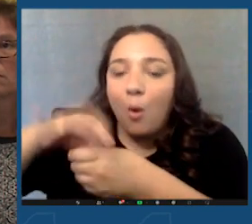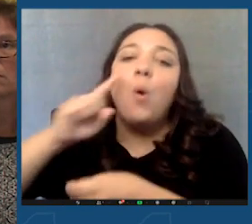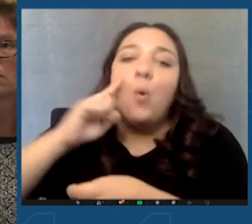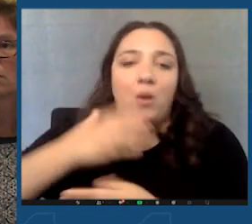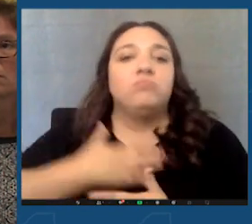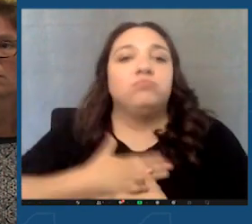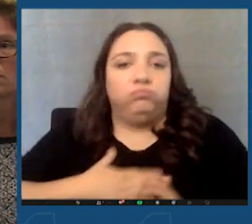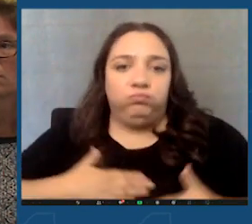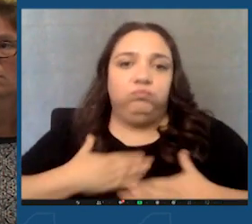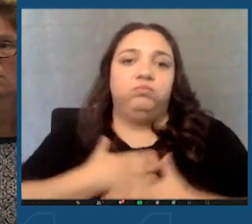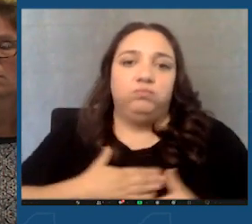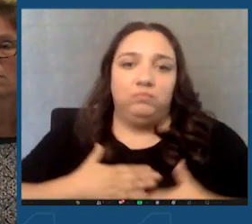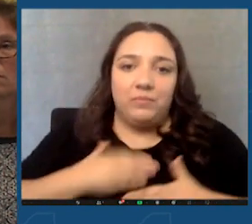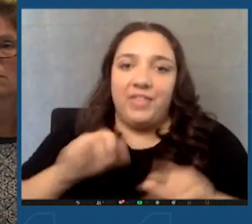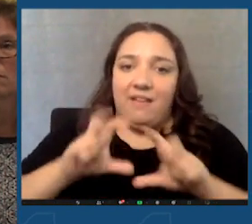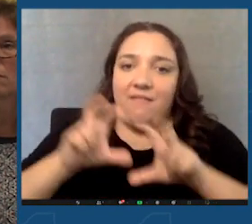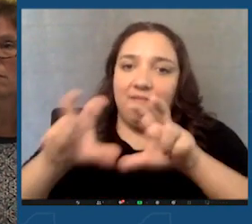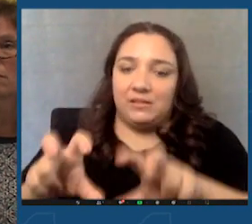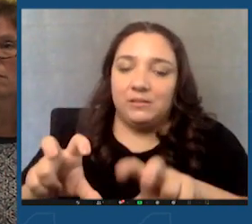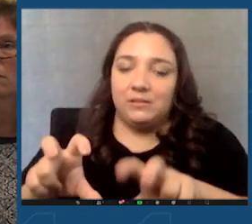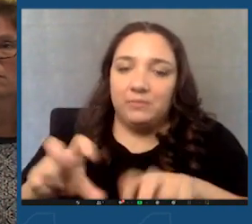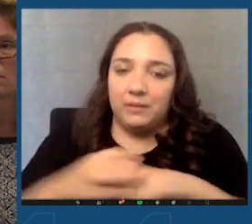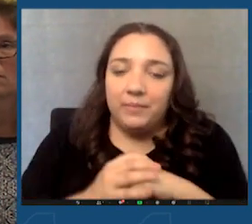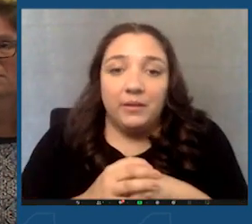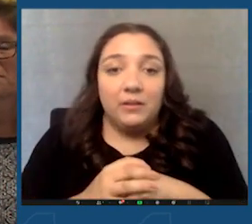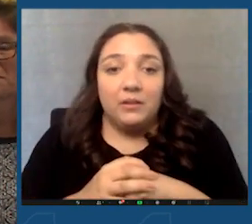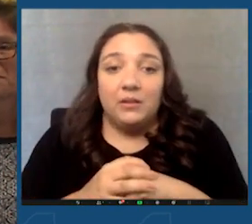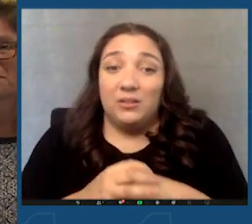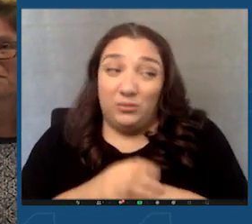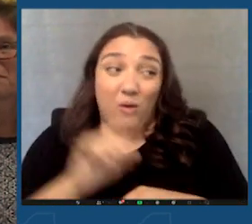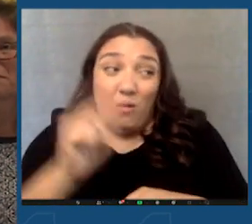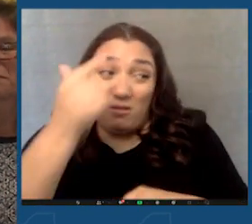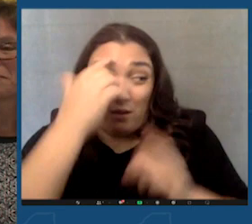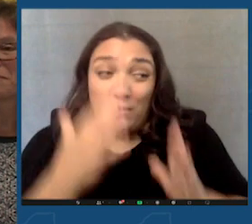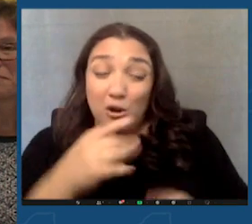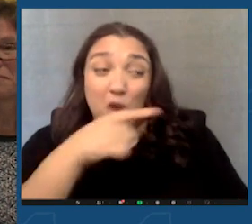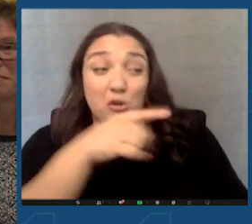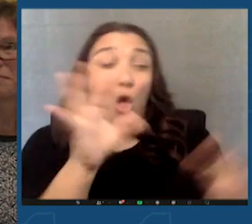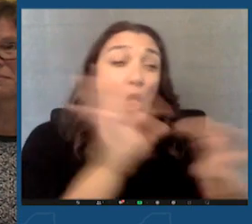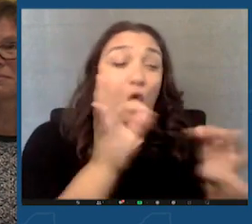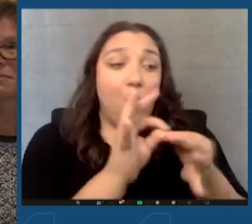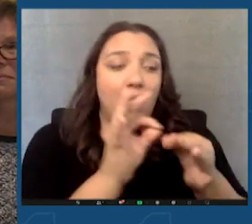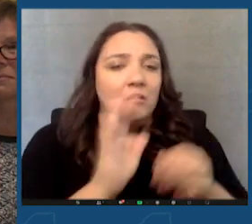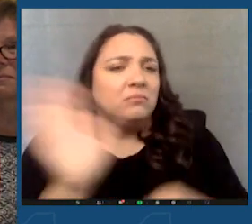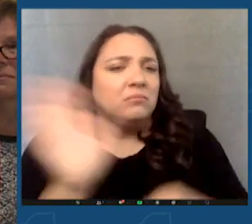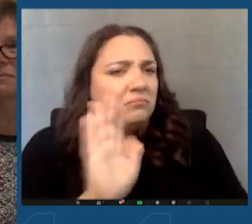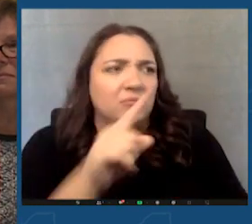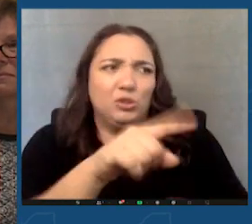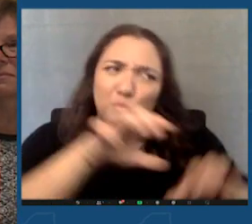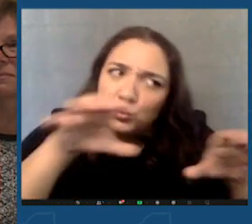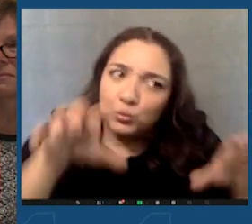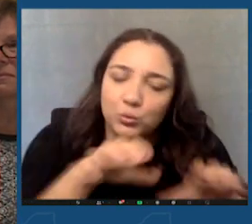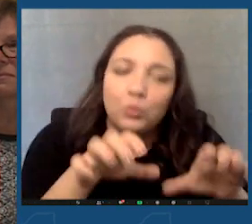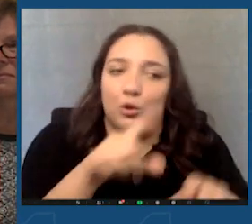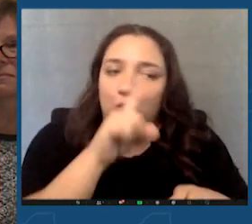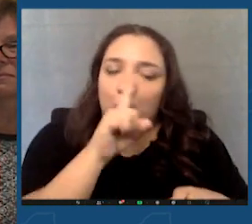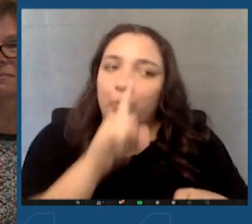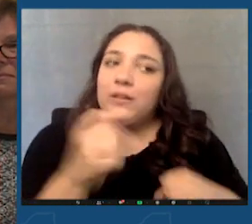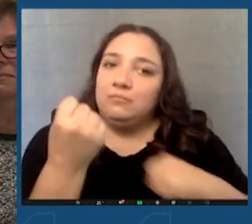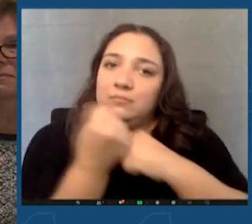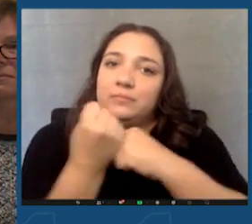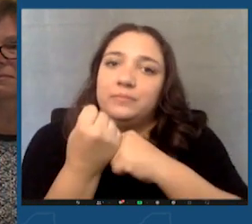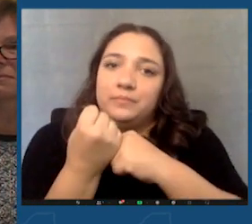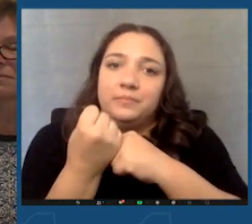made by the governor. So you don't just talk about it, you do it. You're a true champion for Long Island families, and this is really, really special.